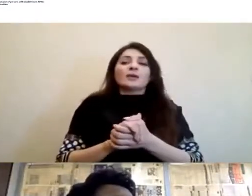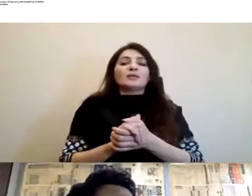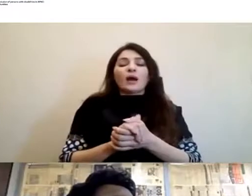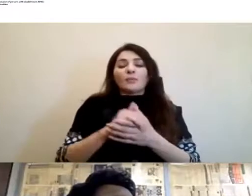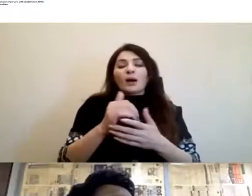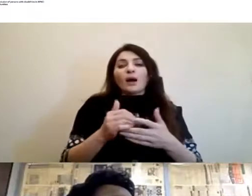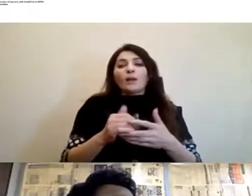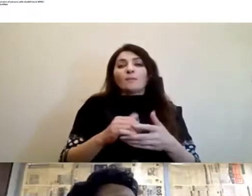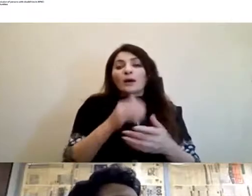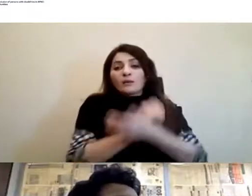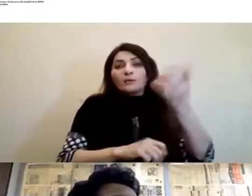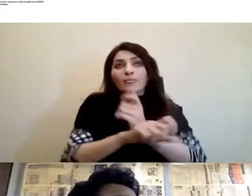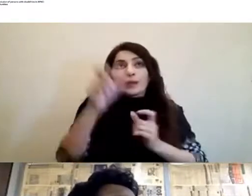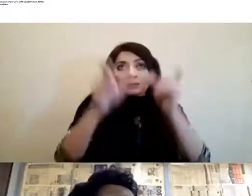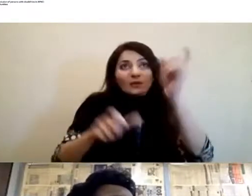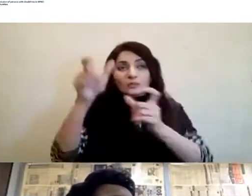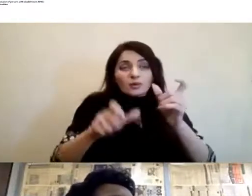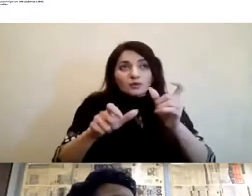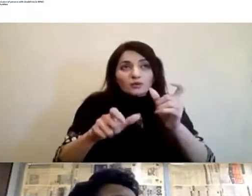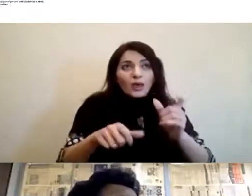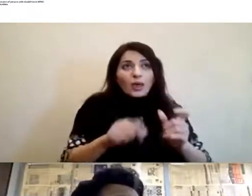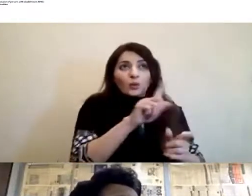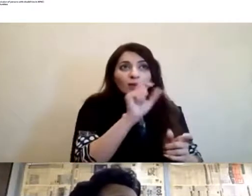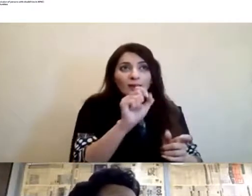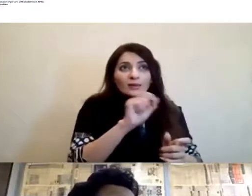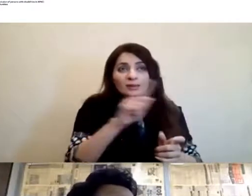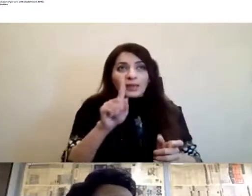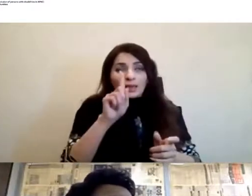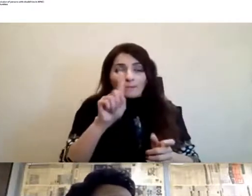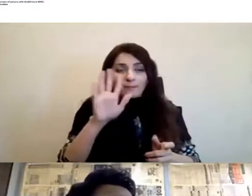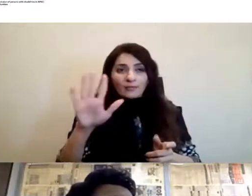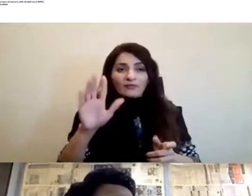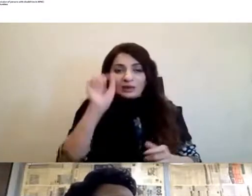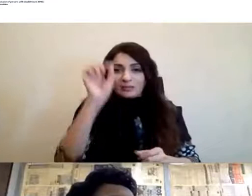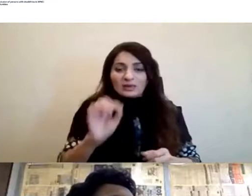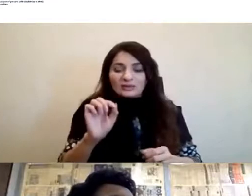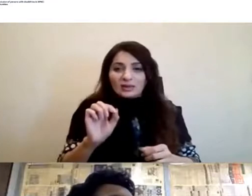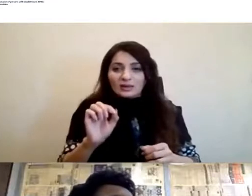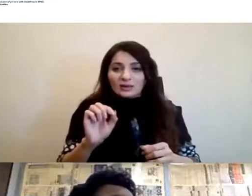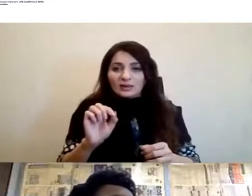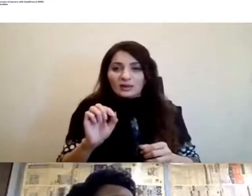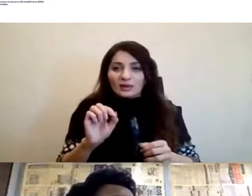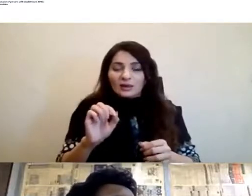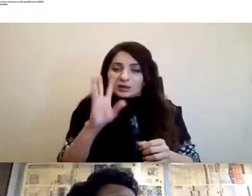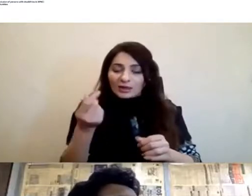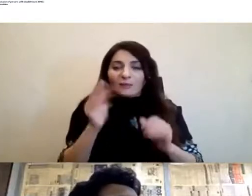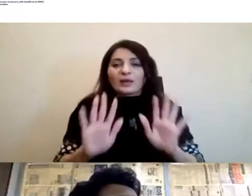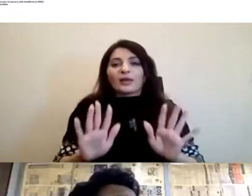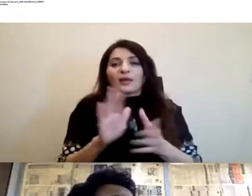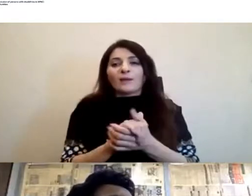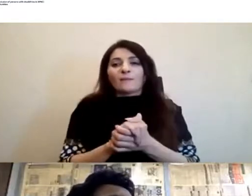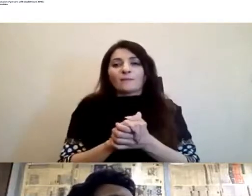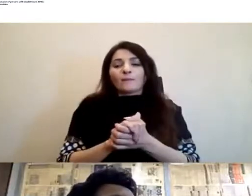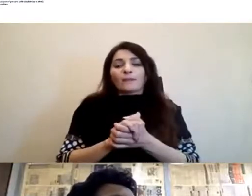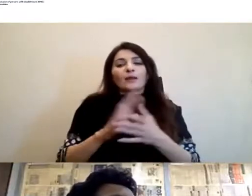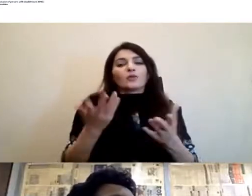to 15% of the total population in whole Asia. And we can easily devise the unit economics, and